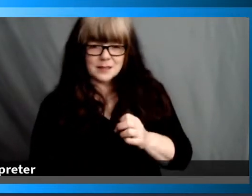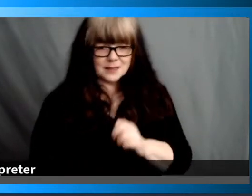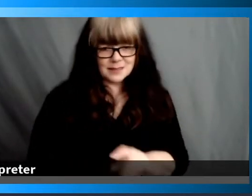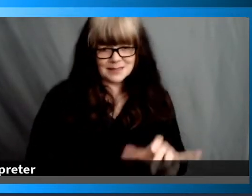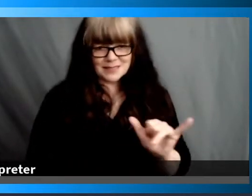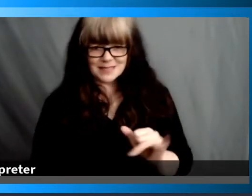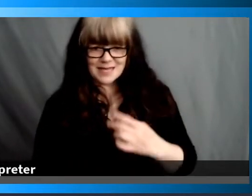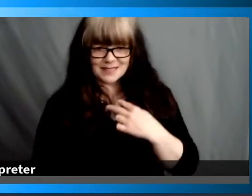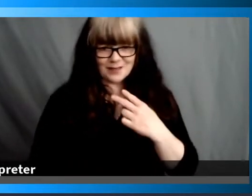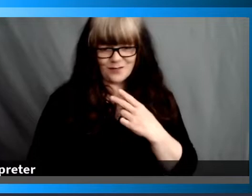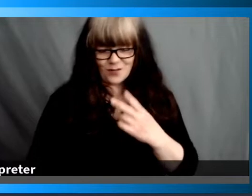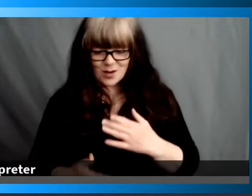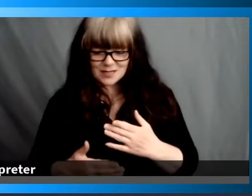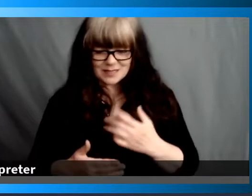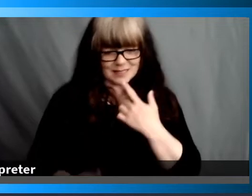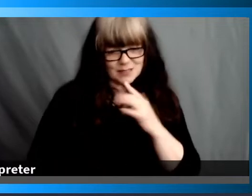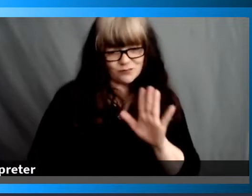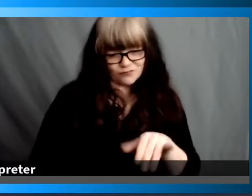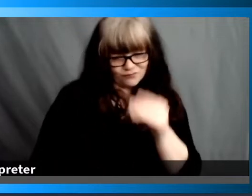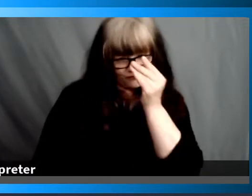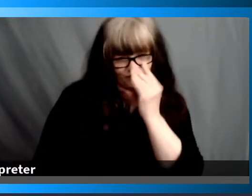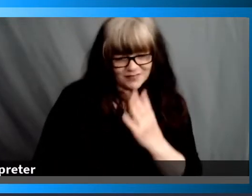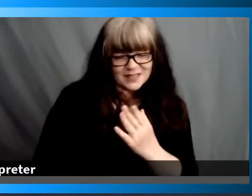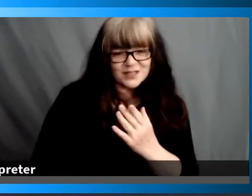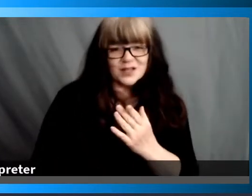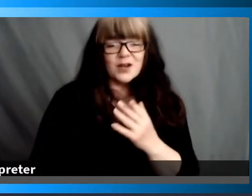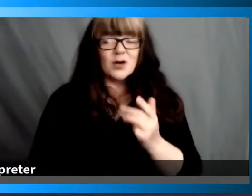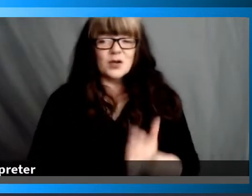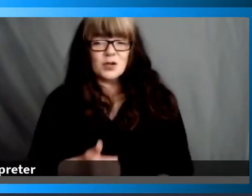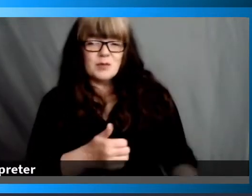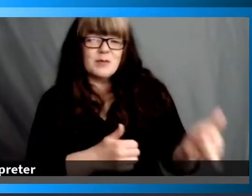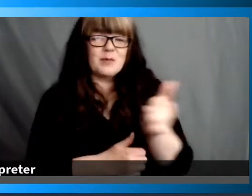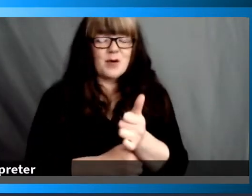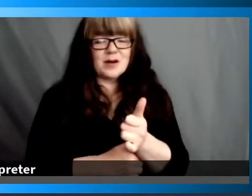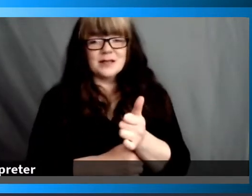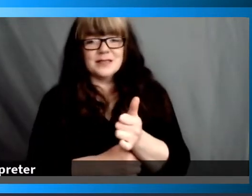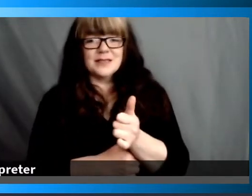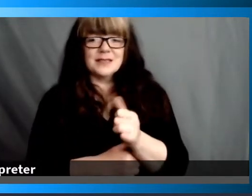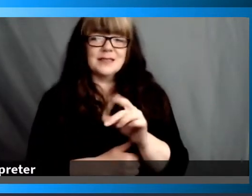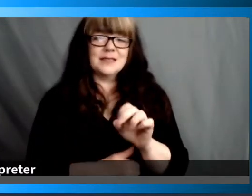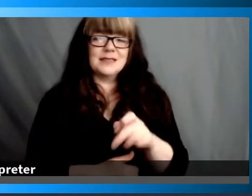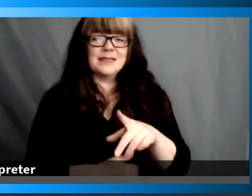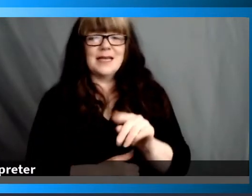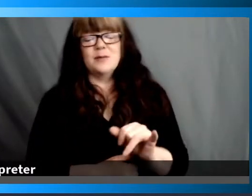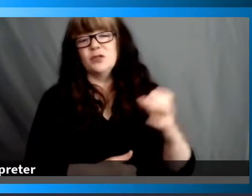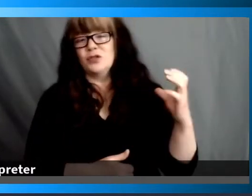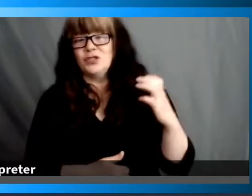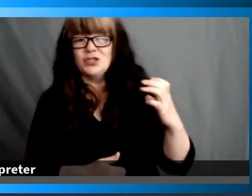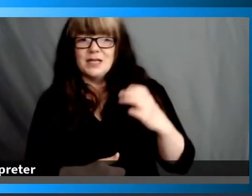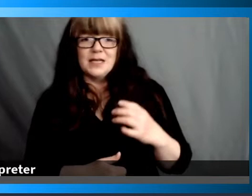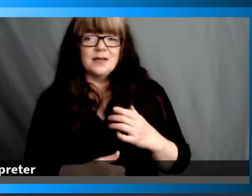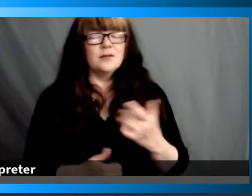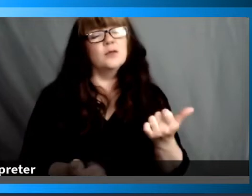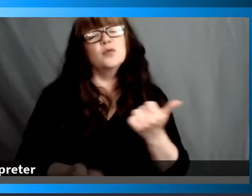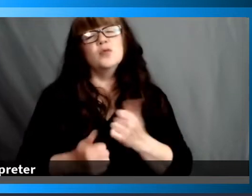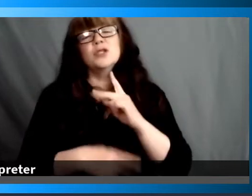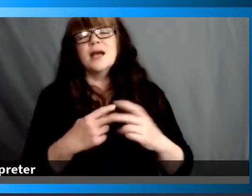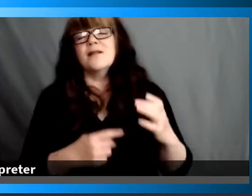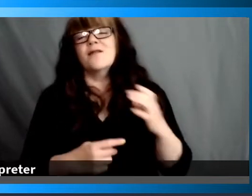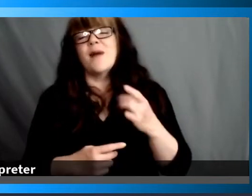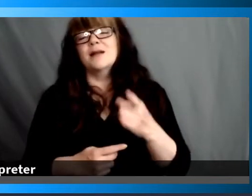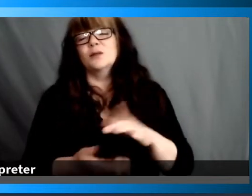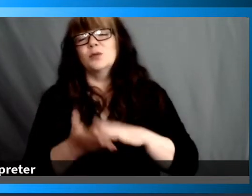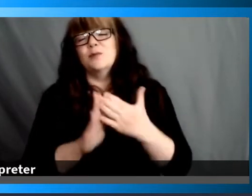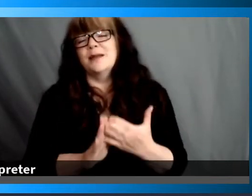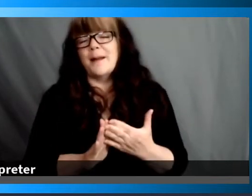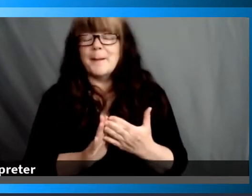on the other end of the line informed him he'd been promoted to Deputy Chief of Black Badge. What kind of boss do you think Jeremy will be, considering how